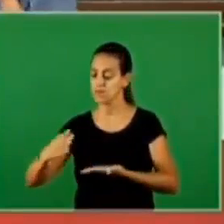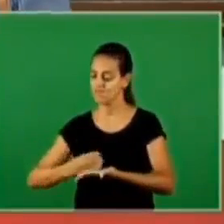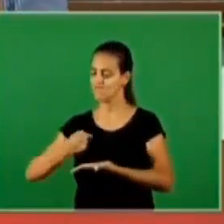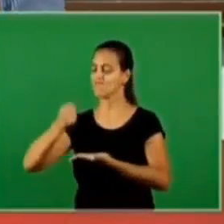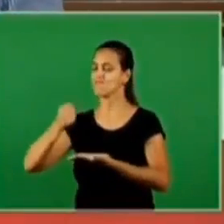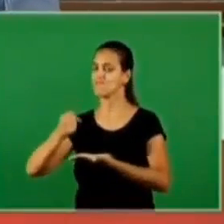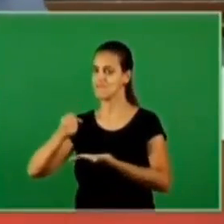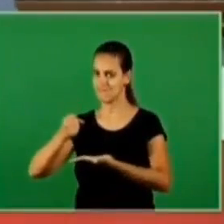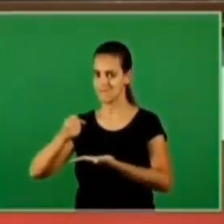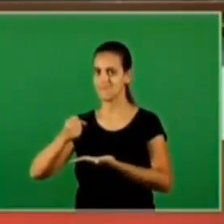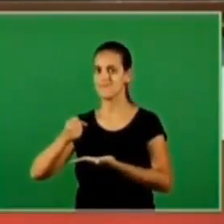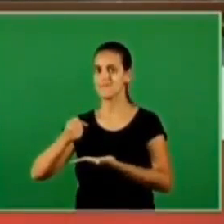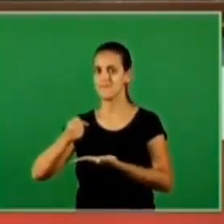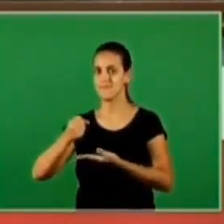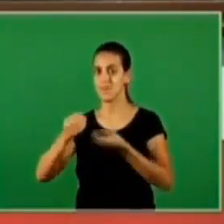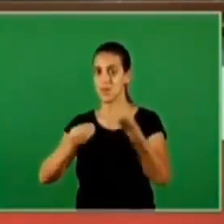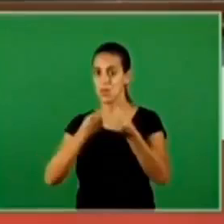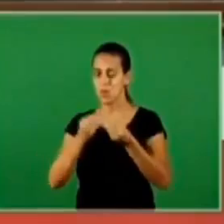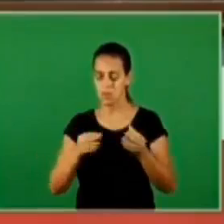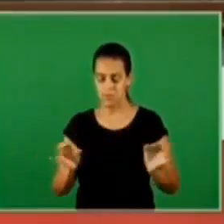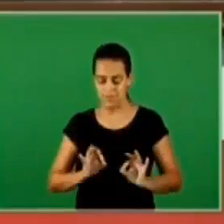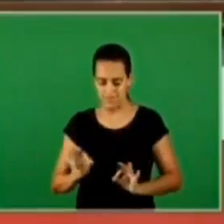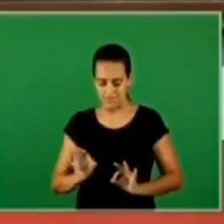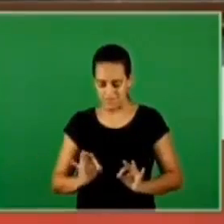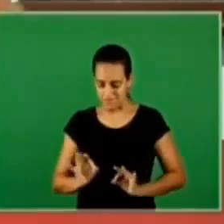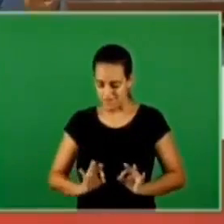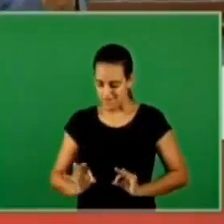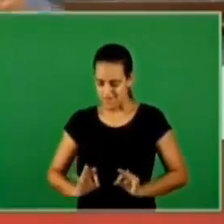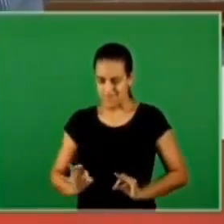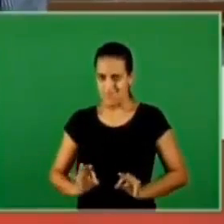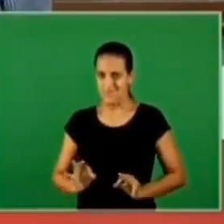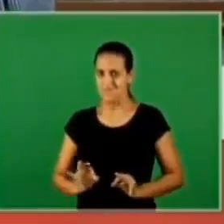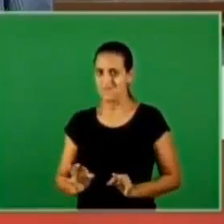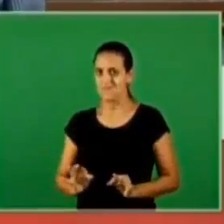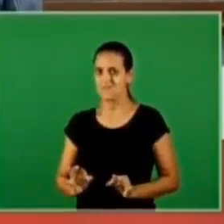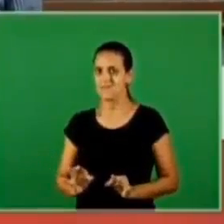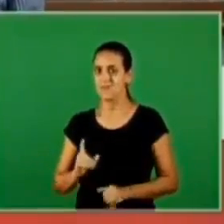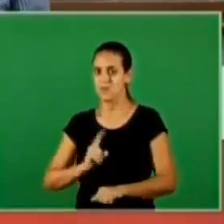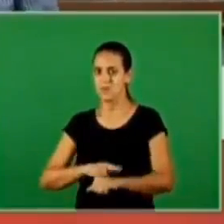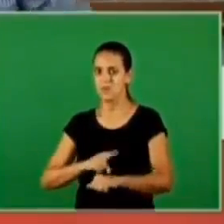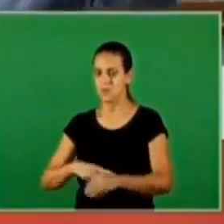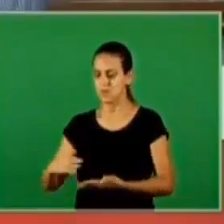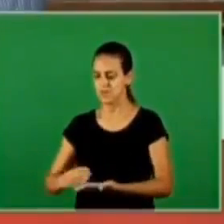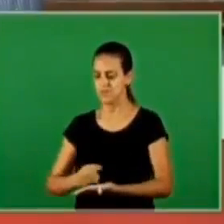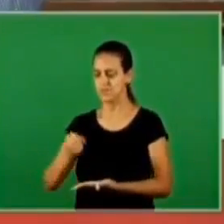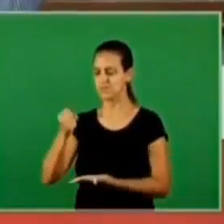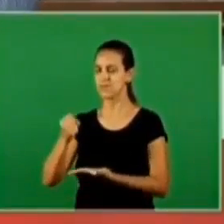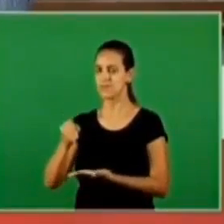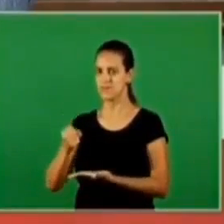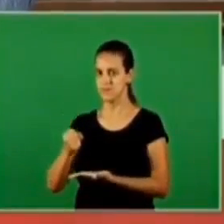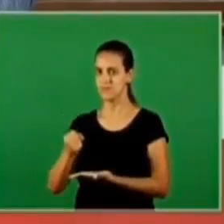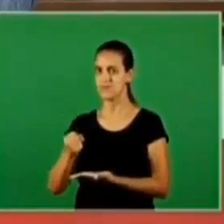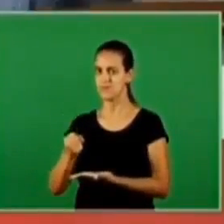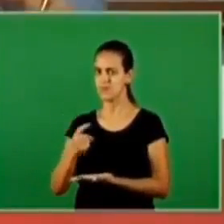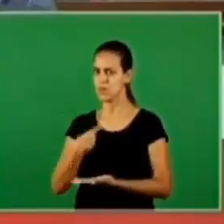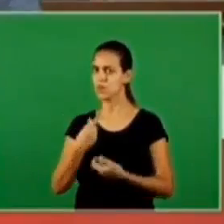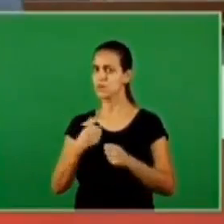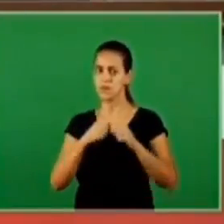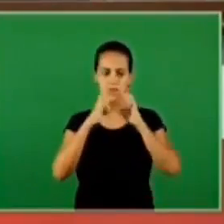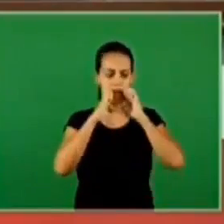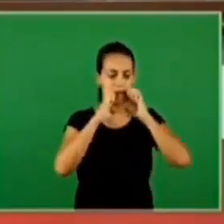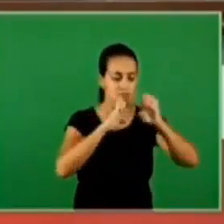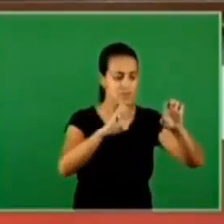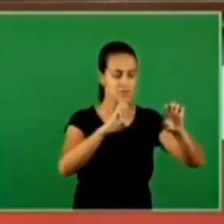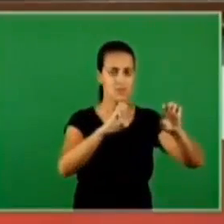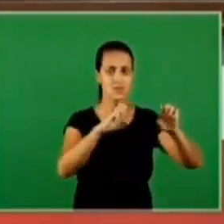people that it's being prepared for this departure. And we need to